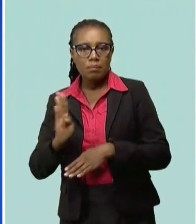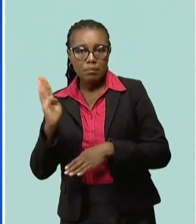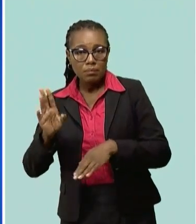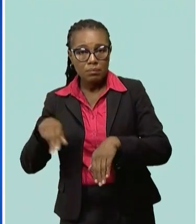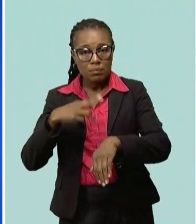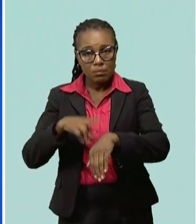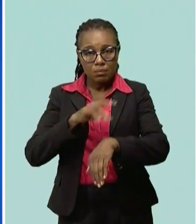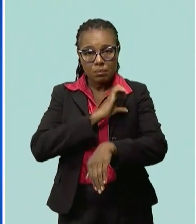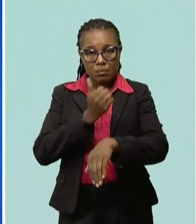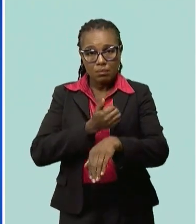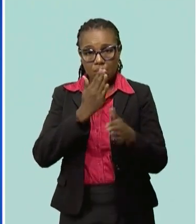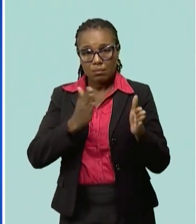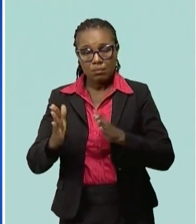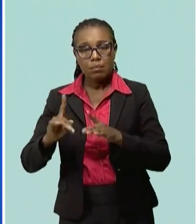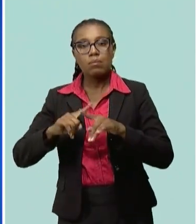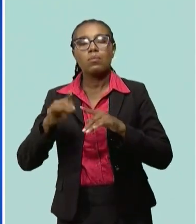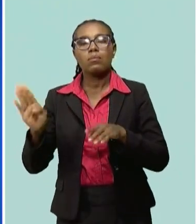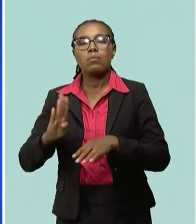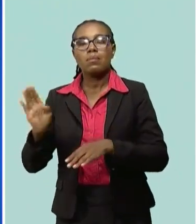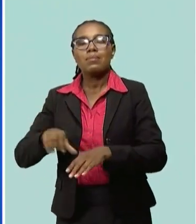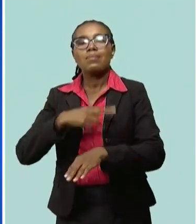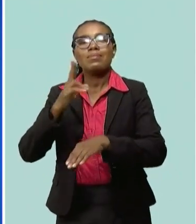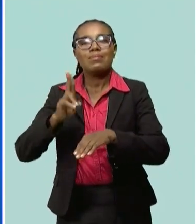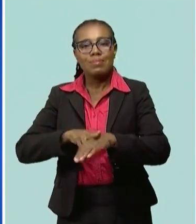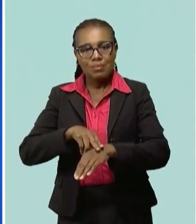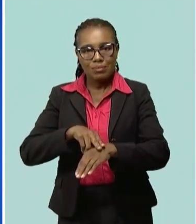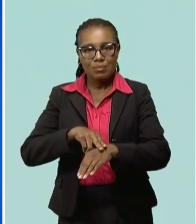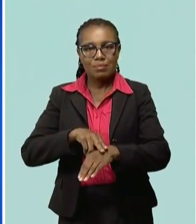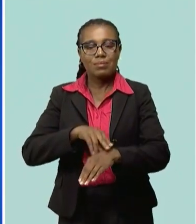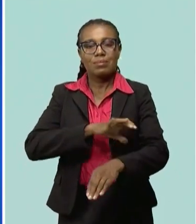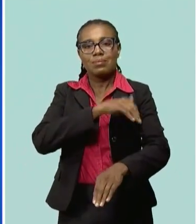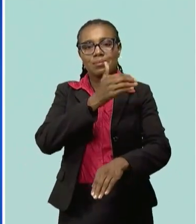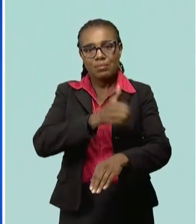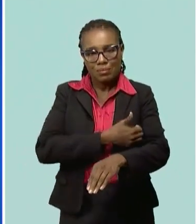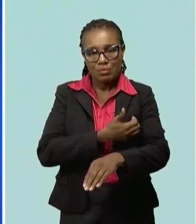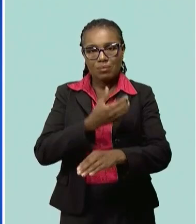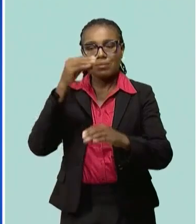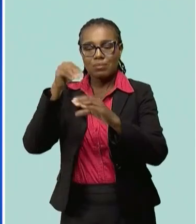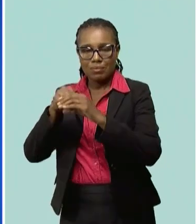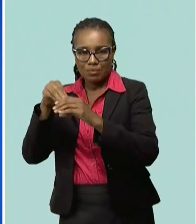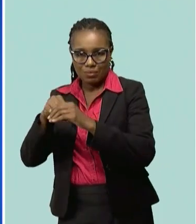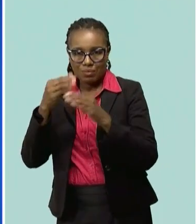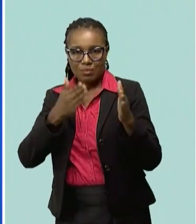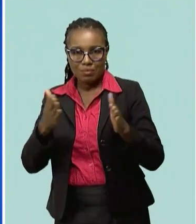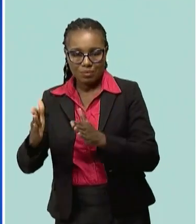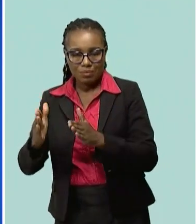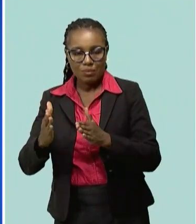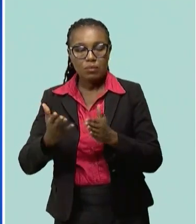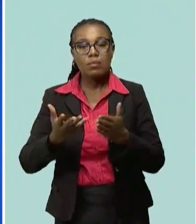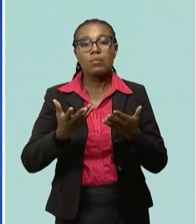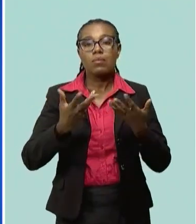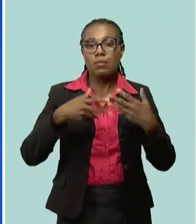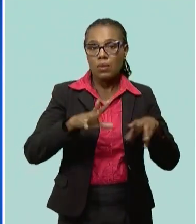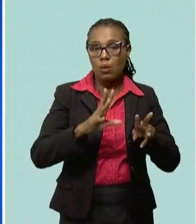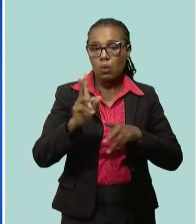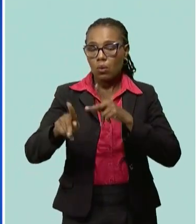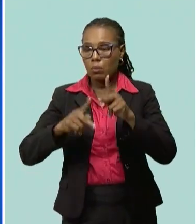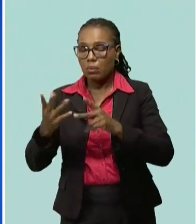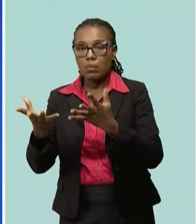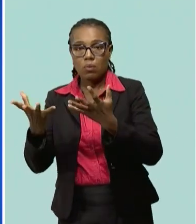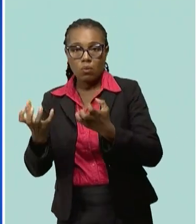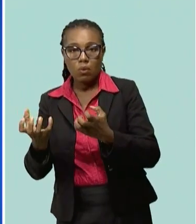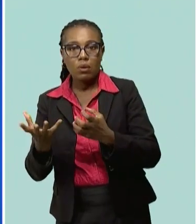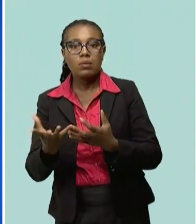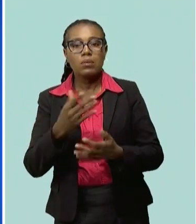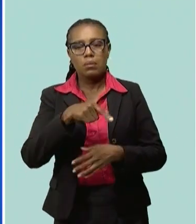plan, but a Barbados National Energy Investment Plan that allows the private sector and partners such as many of you in